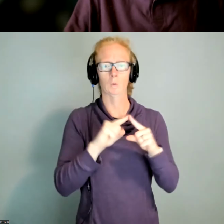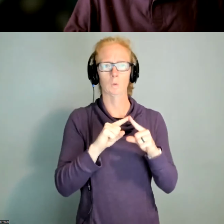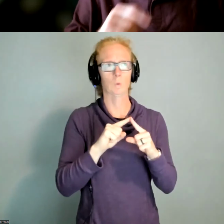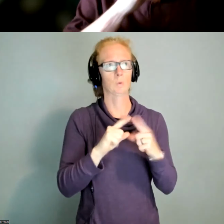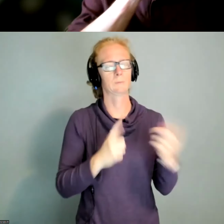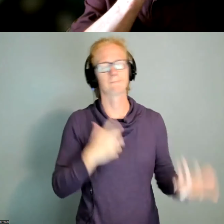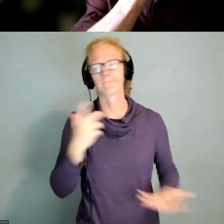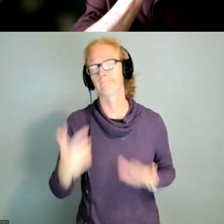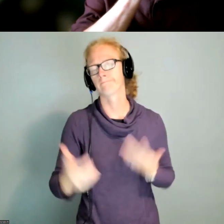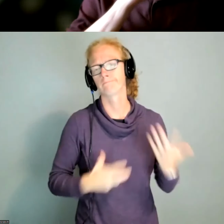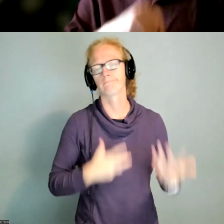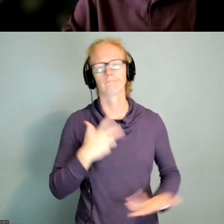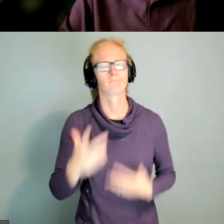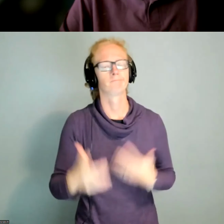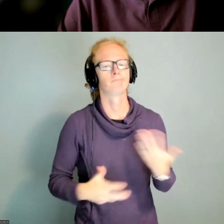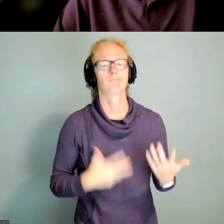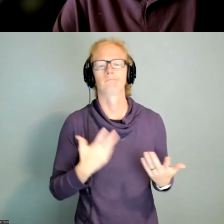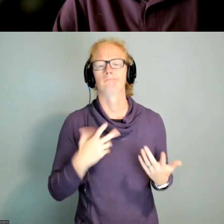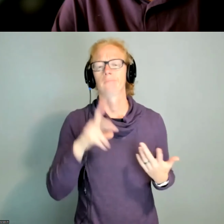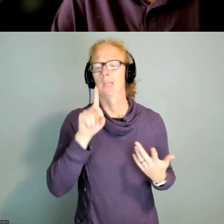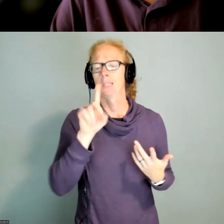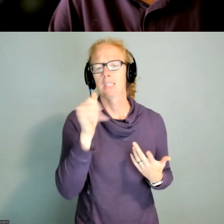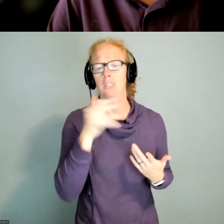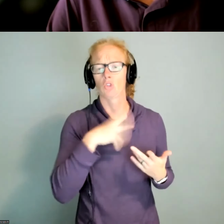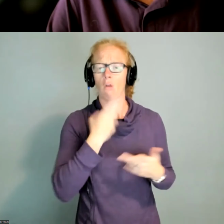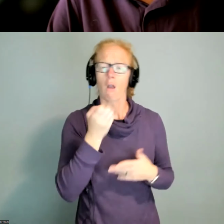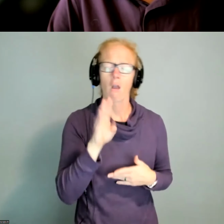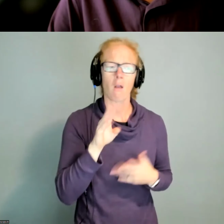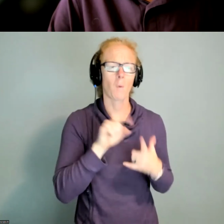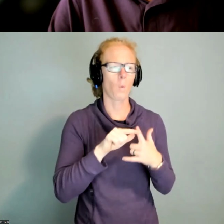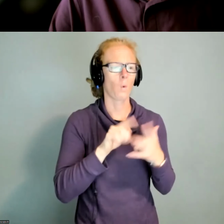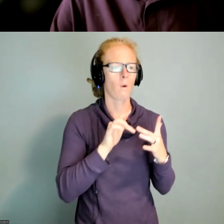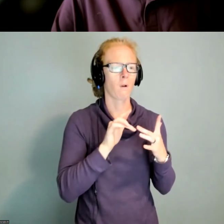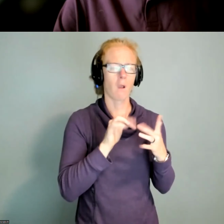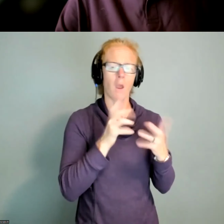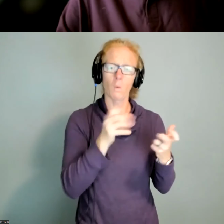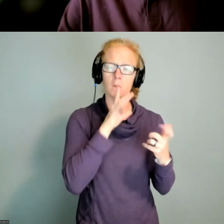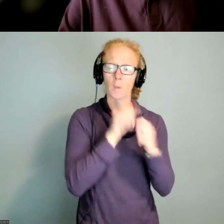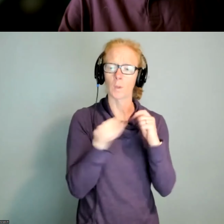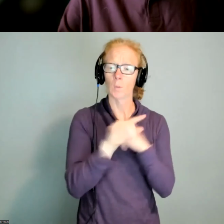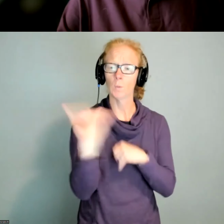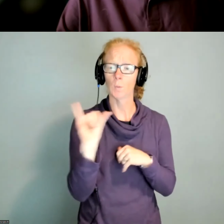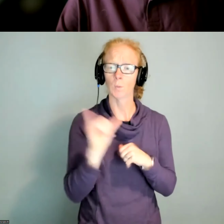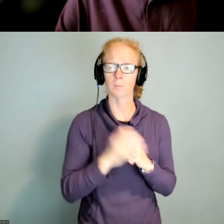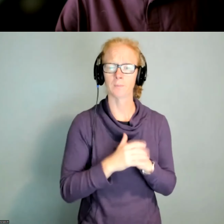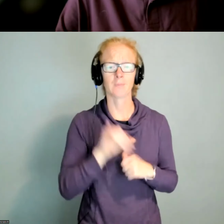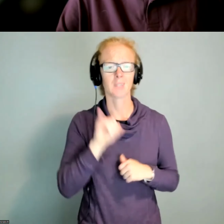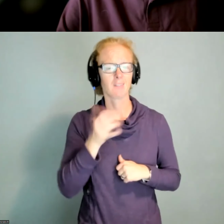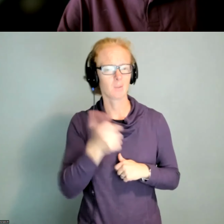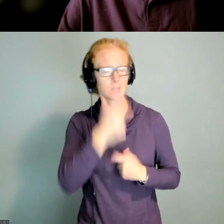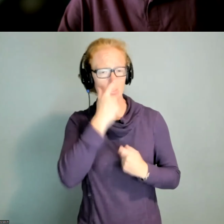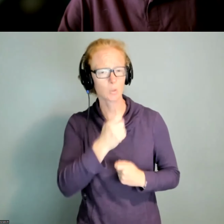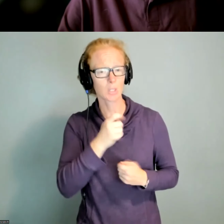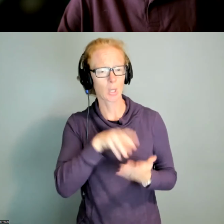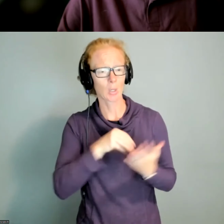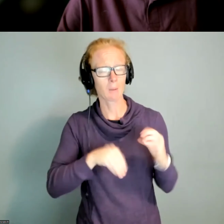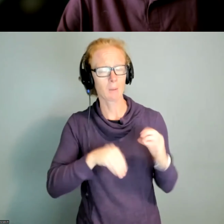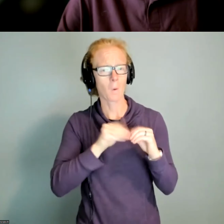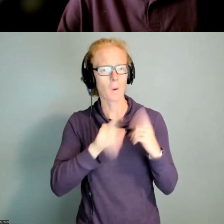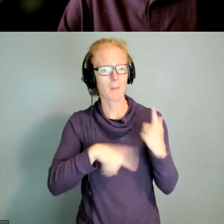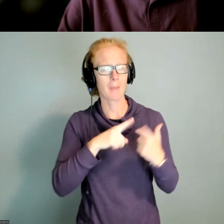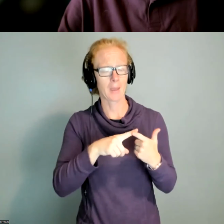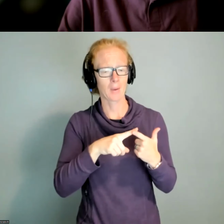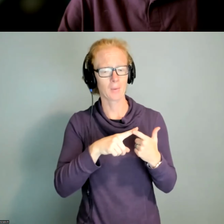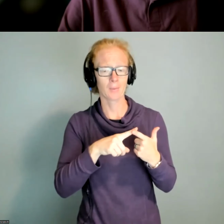of digital hubs or something similar, we want to talk to you. And if anyone's interested in learning a little bit more